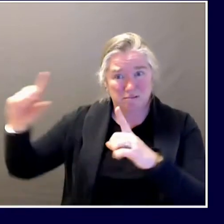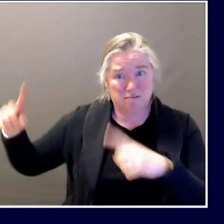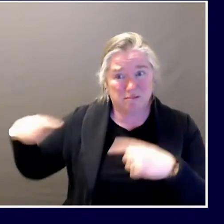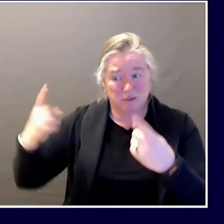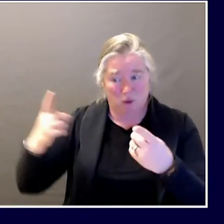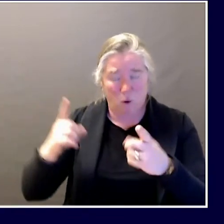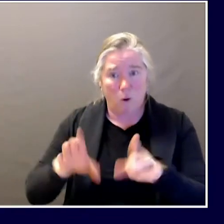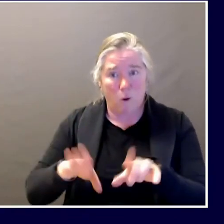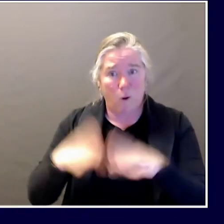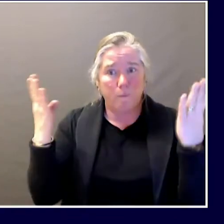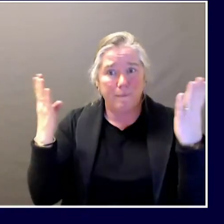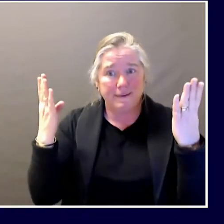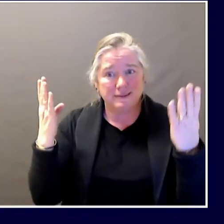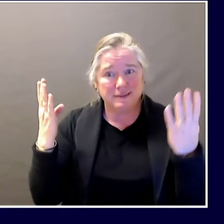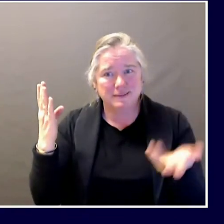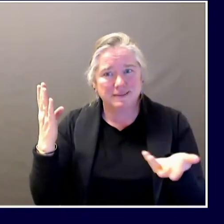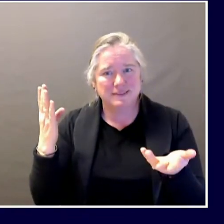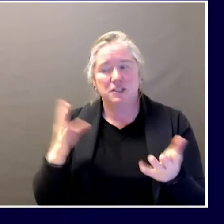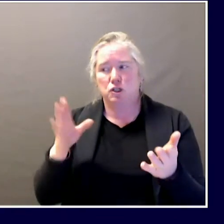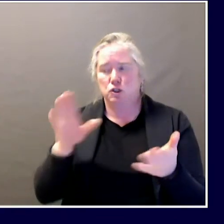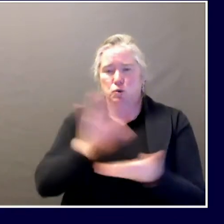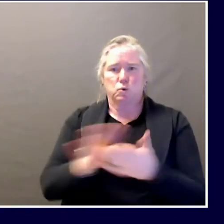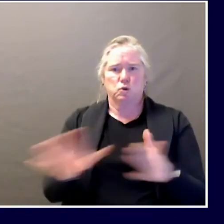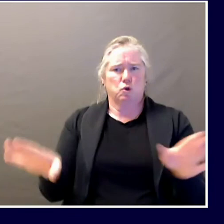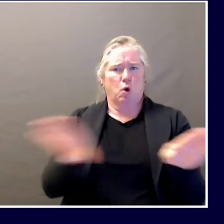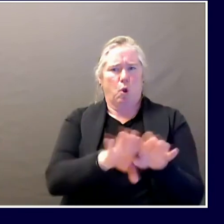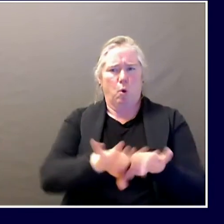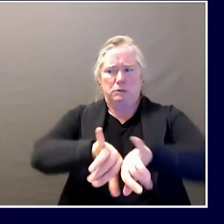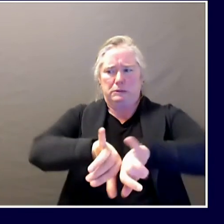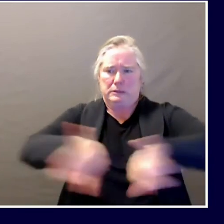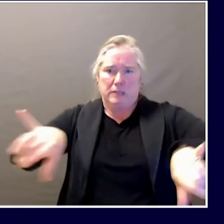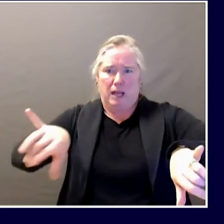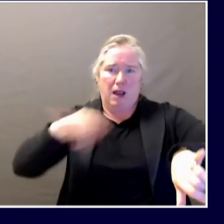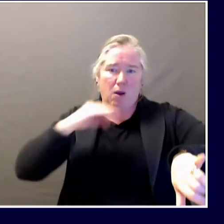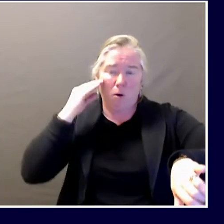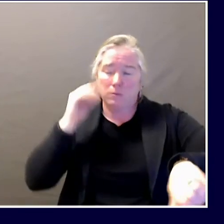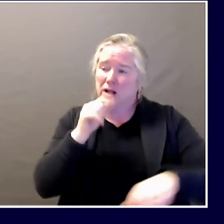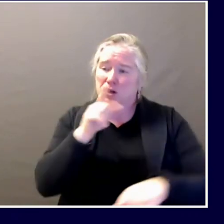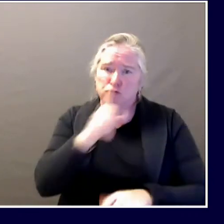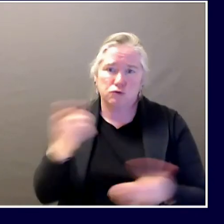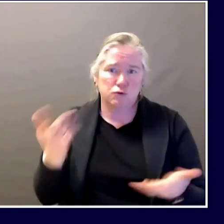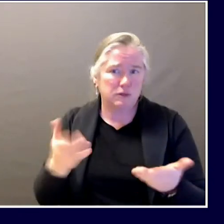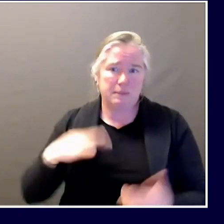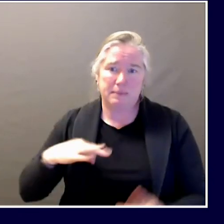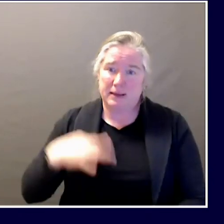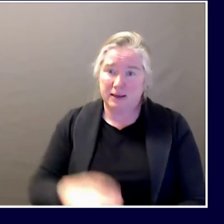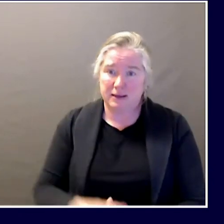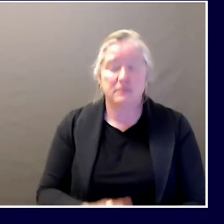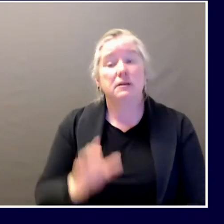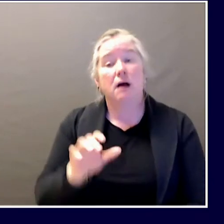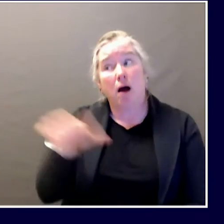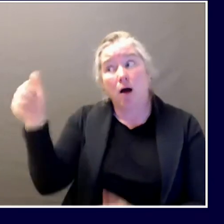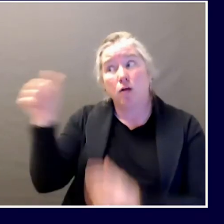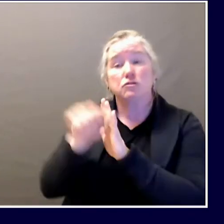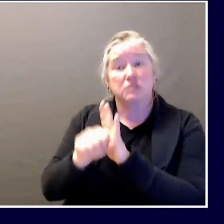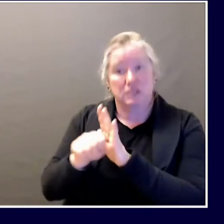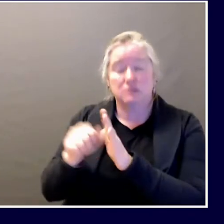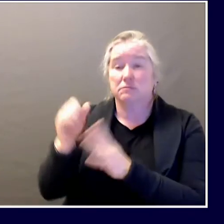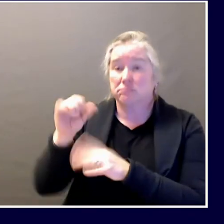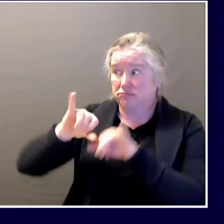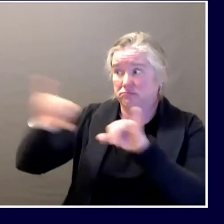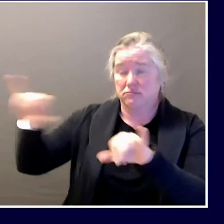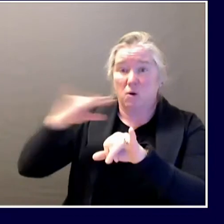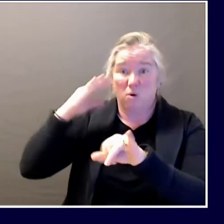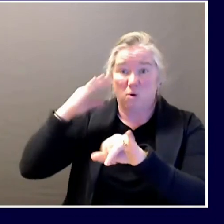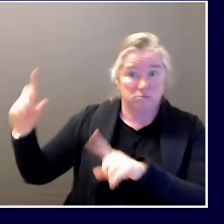The notion that all schools are 100% remote in Maine does not hold true, as it does in some jurisdictions. The question on the table